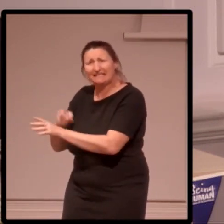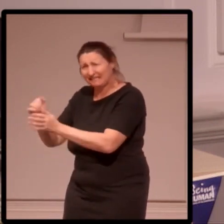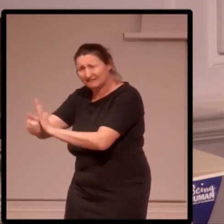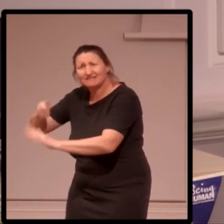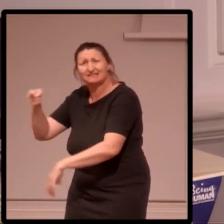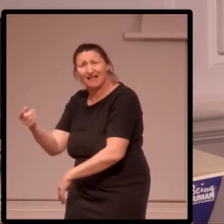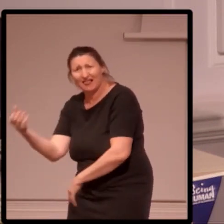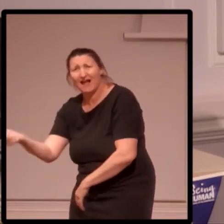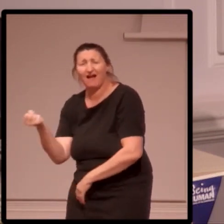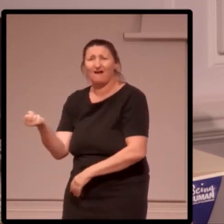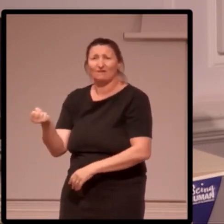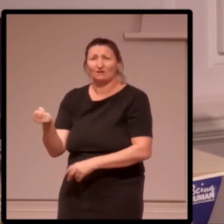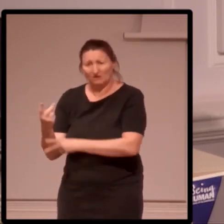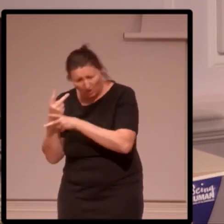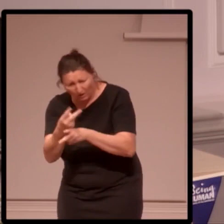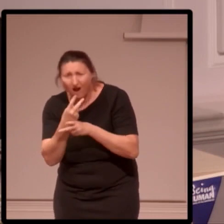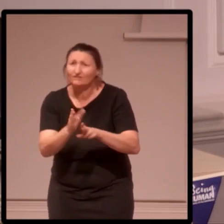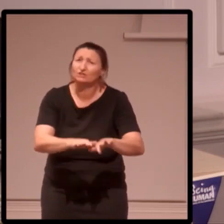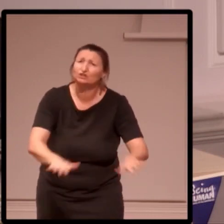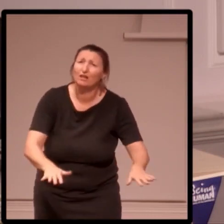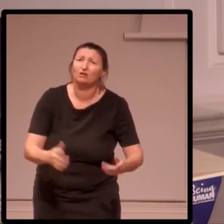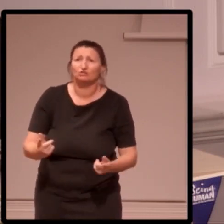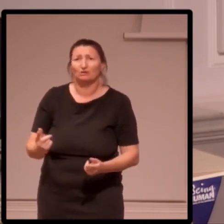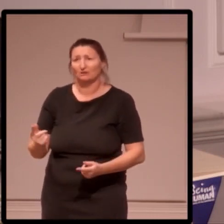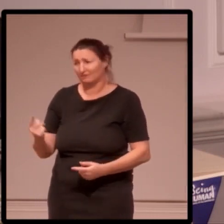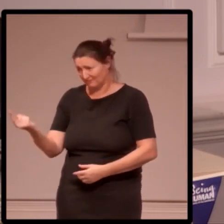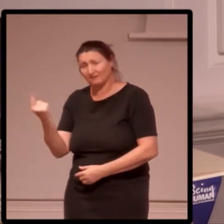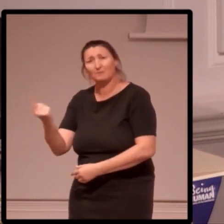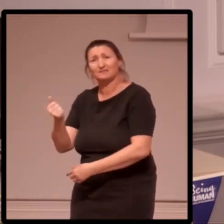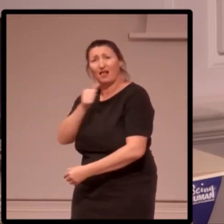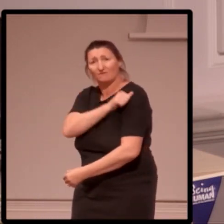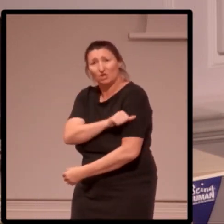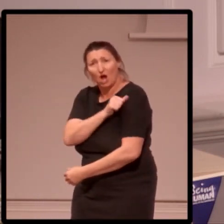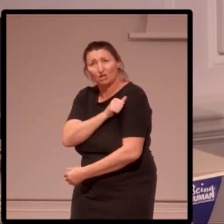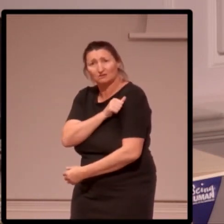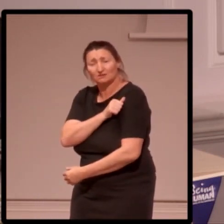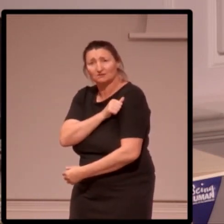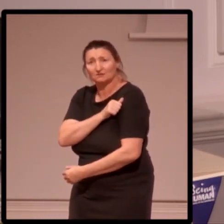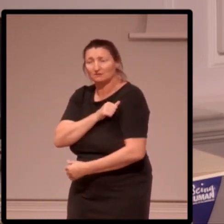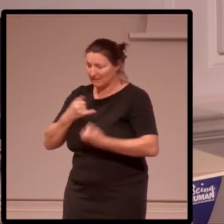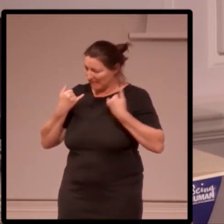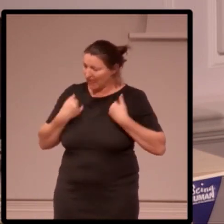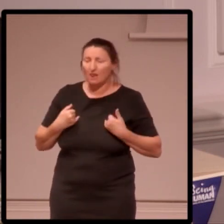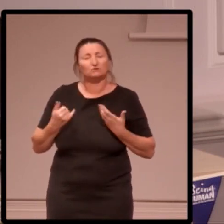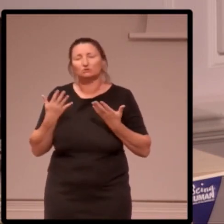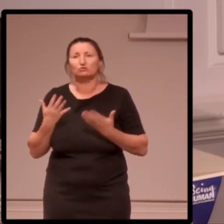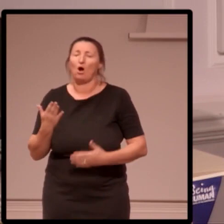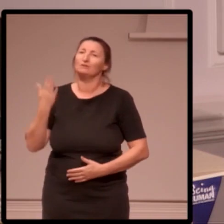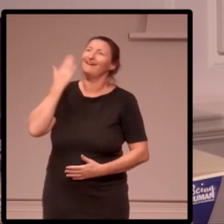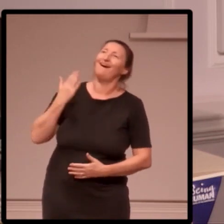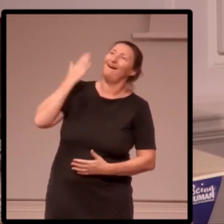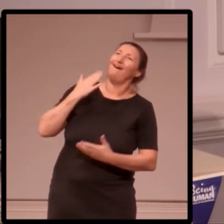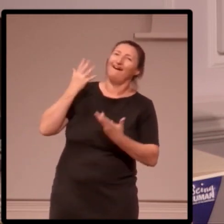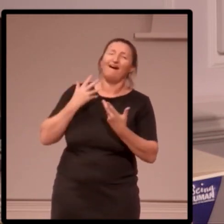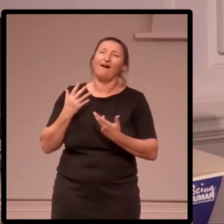skill to look after us at our sickest when we are so very... Illness is neither an indulgence for